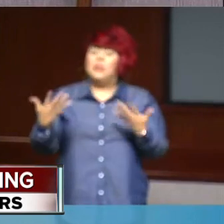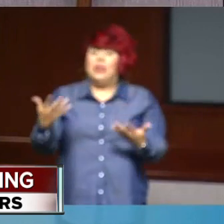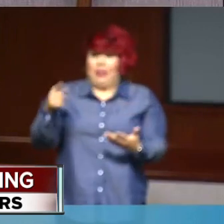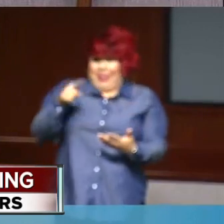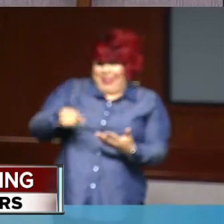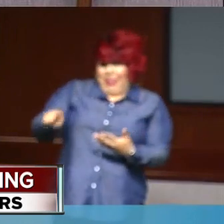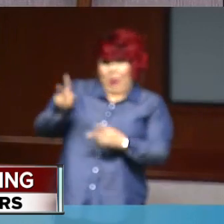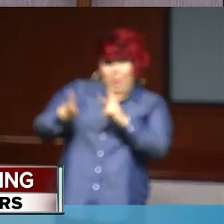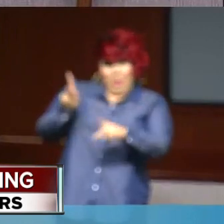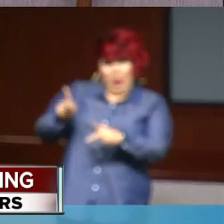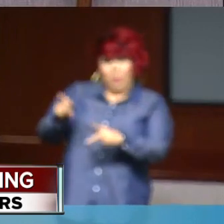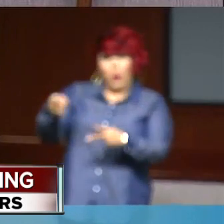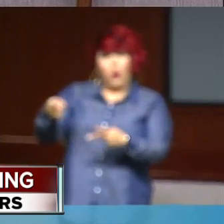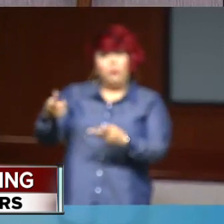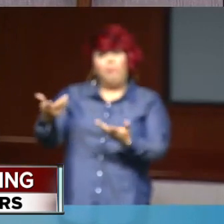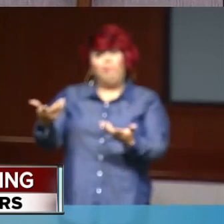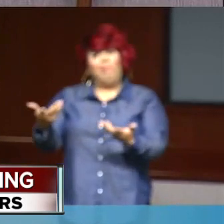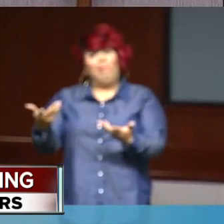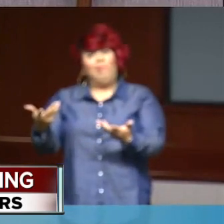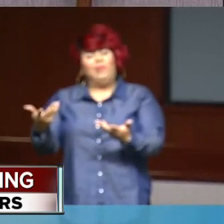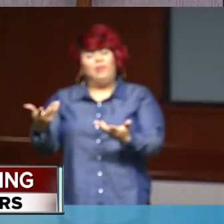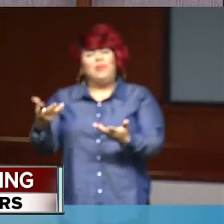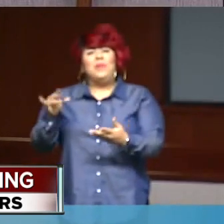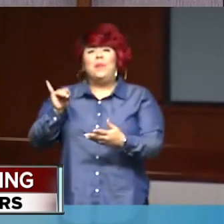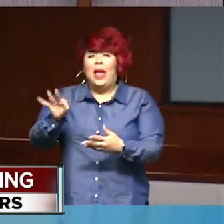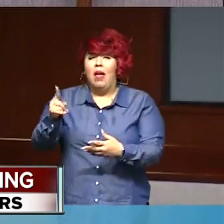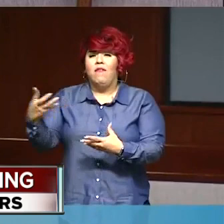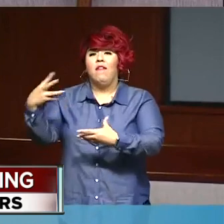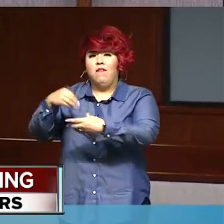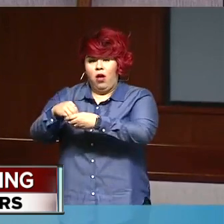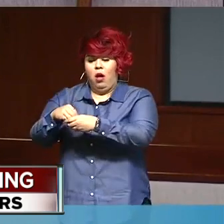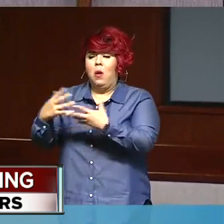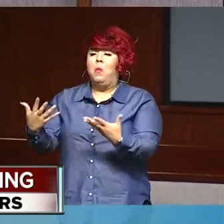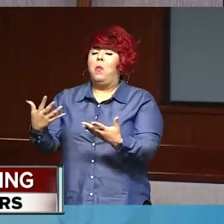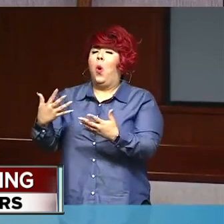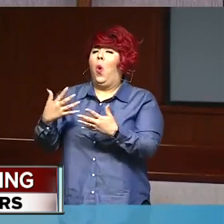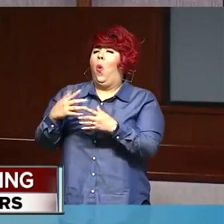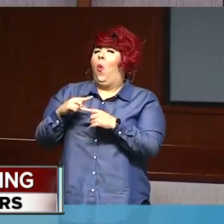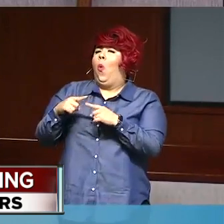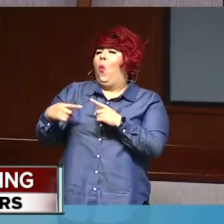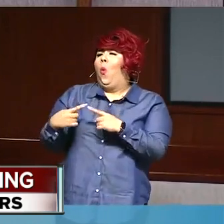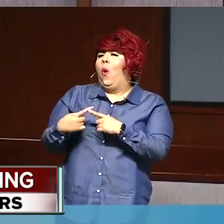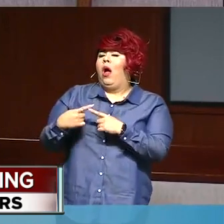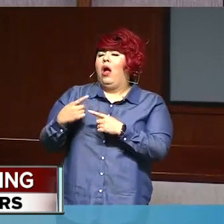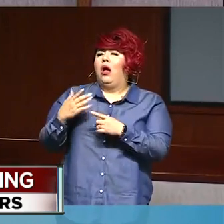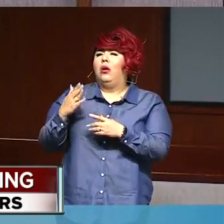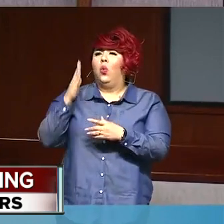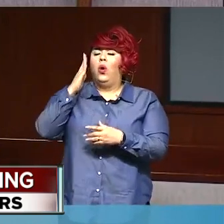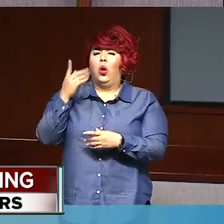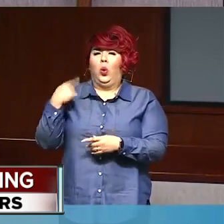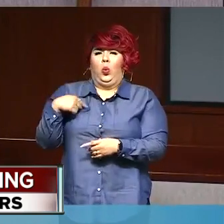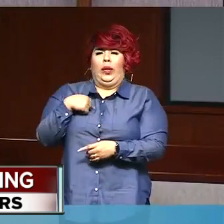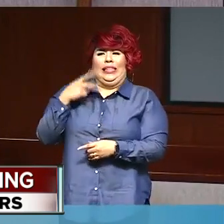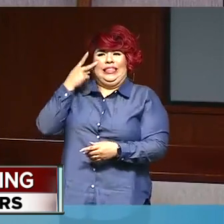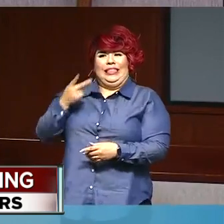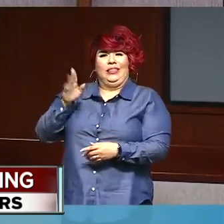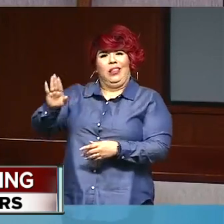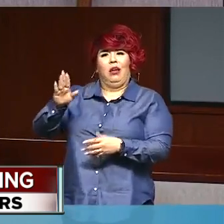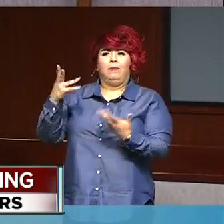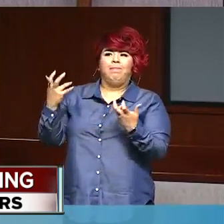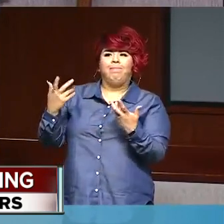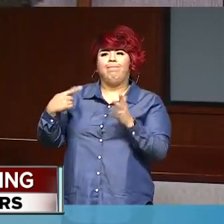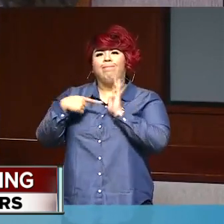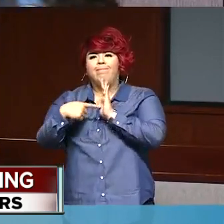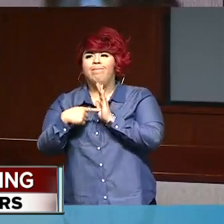people start to see symptoms? When would we start to see an uptick if there was one? We'll have Matt address